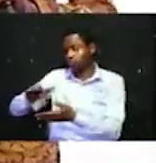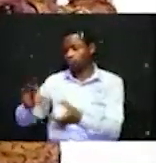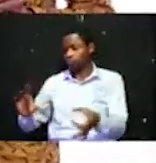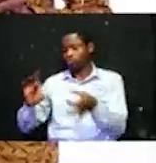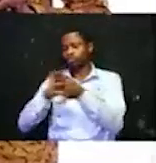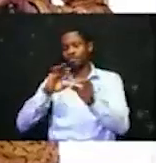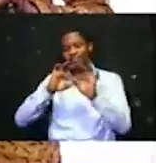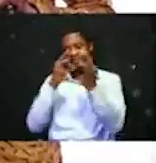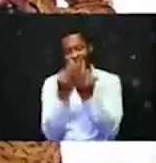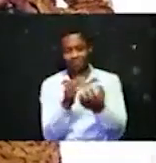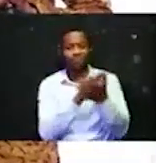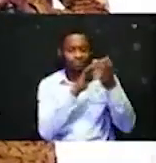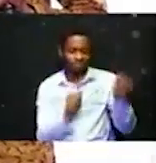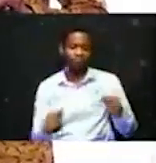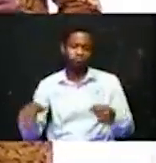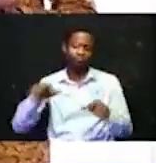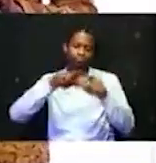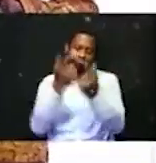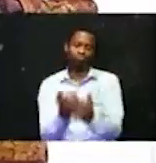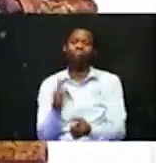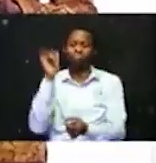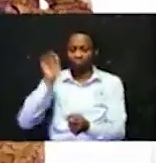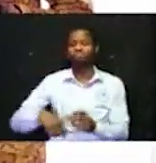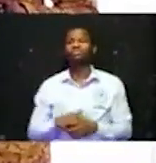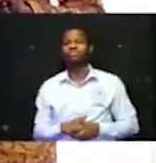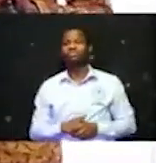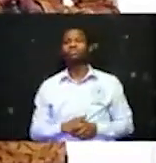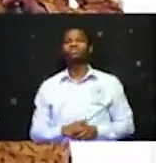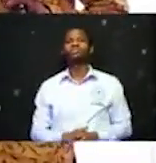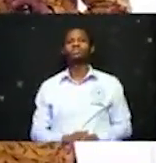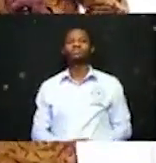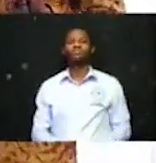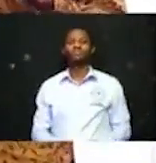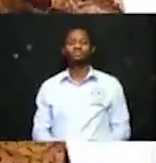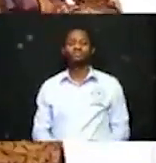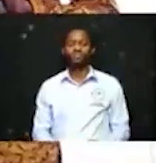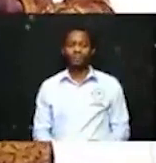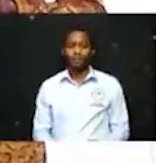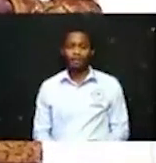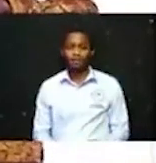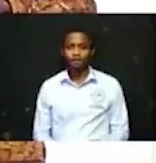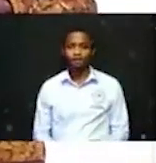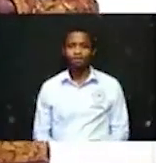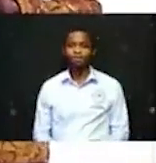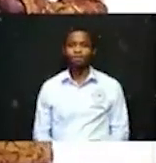efata mumma yenye nipa nyina yie enkankan wo a woye agidie fiefo